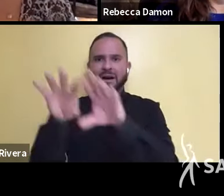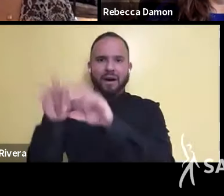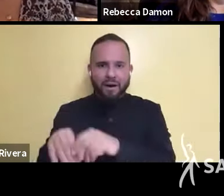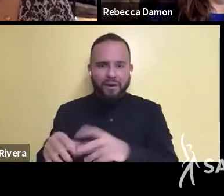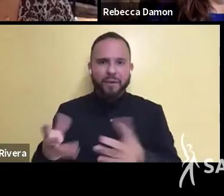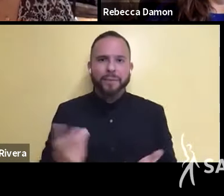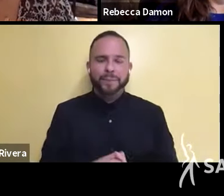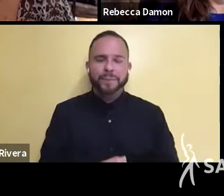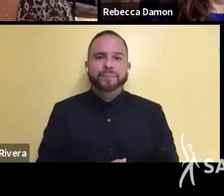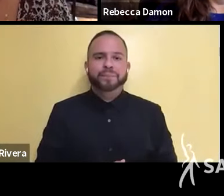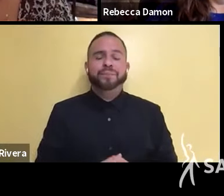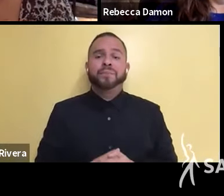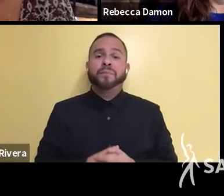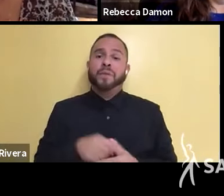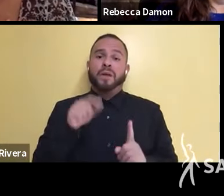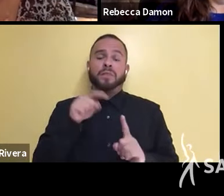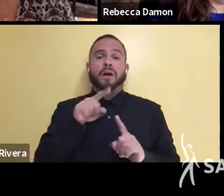report